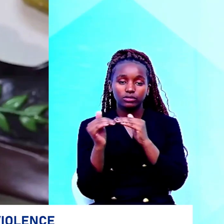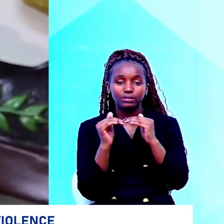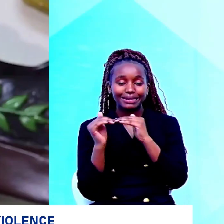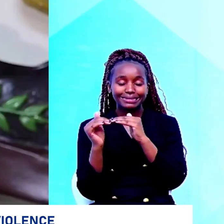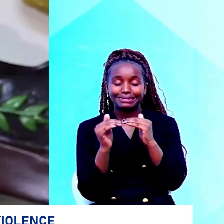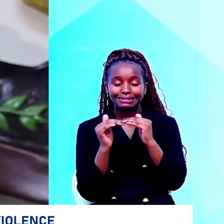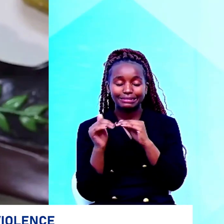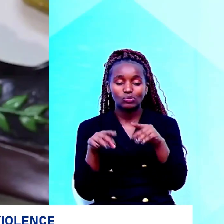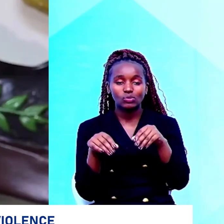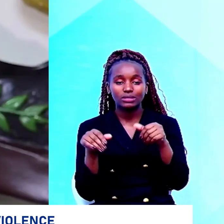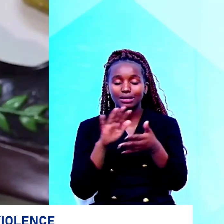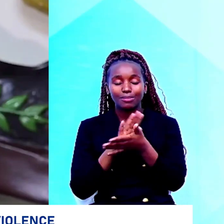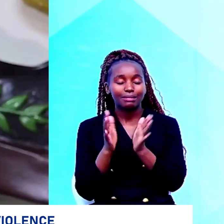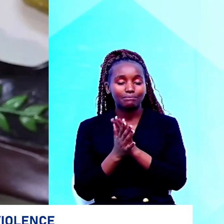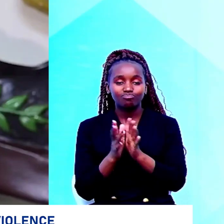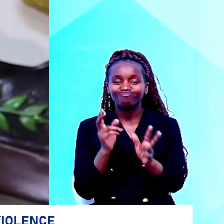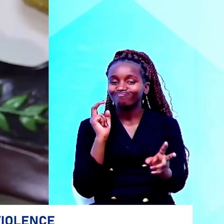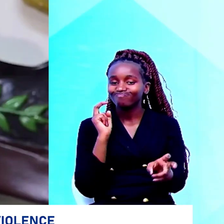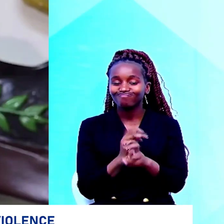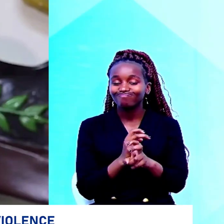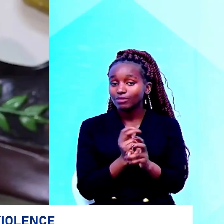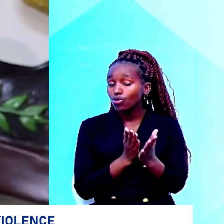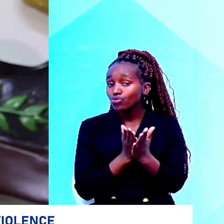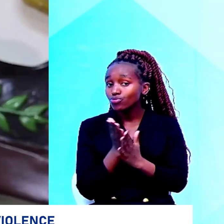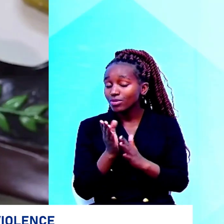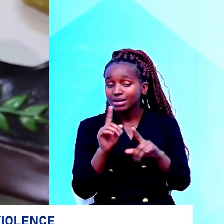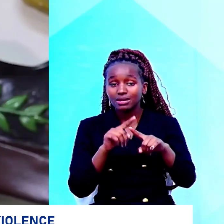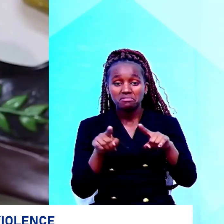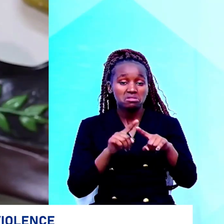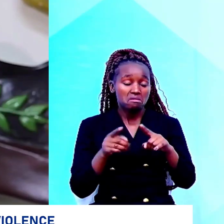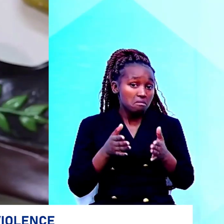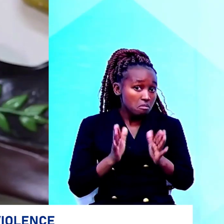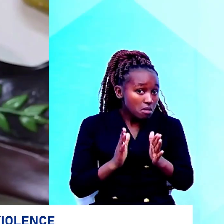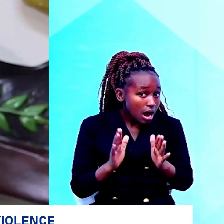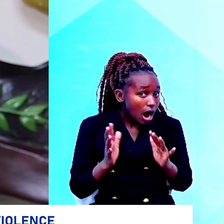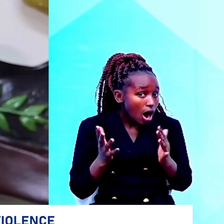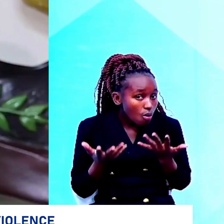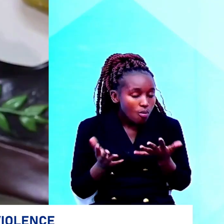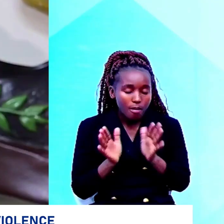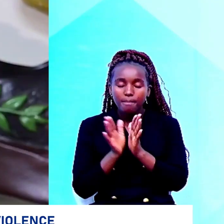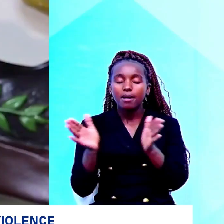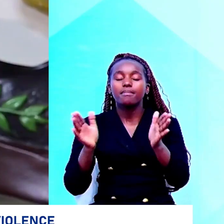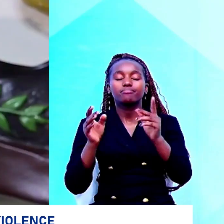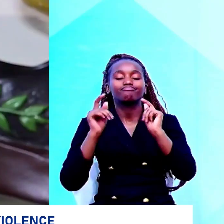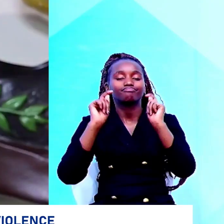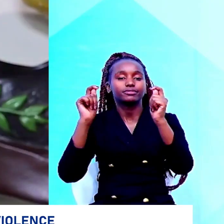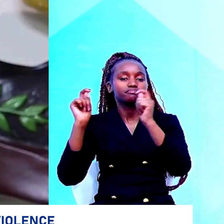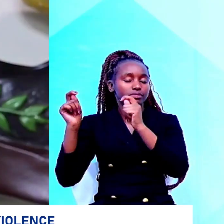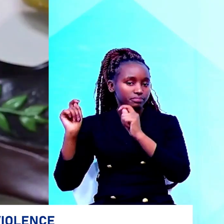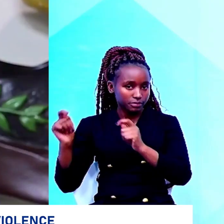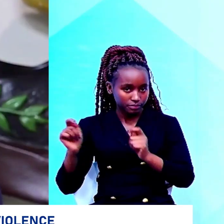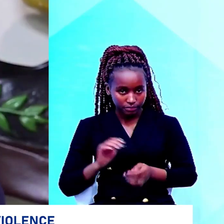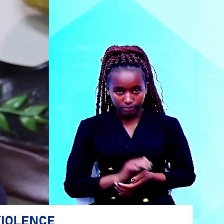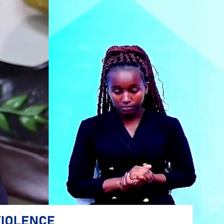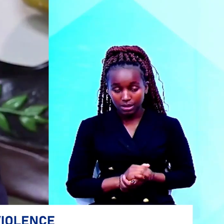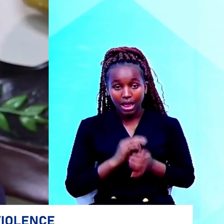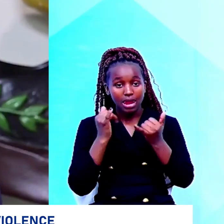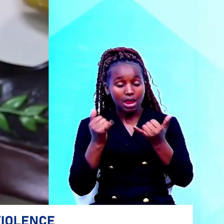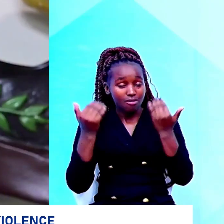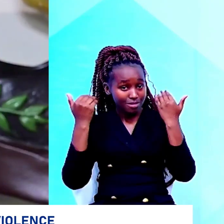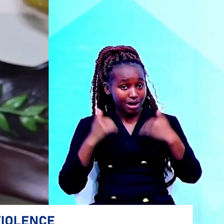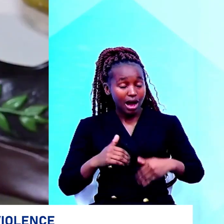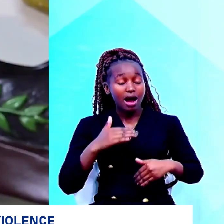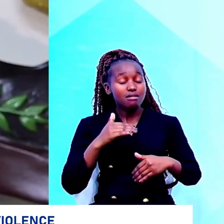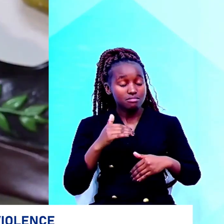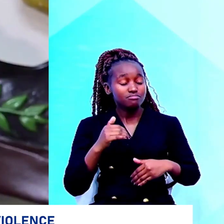come under strain through waves of public protests. These moments have reminded us of